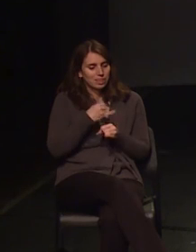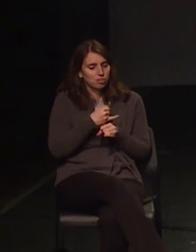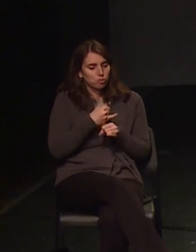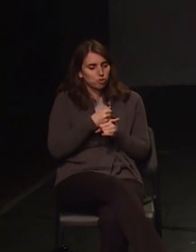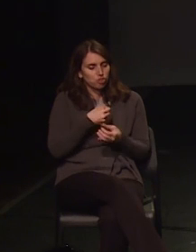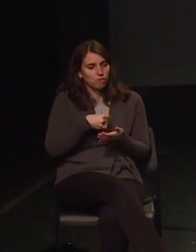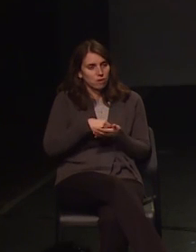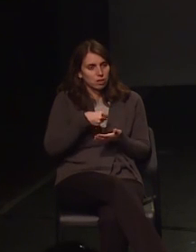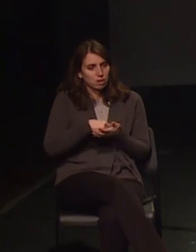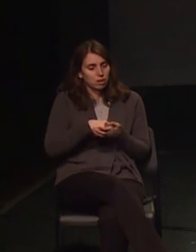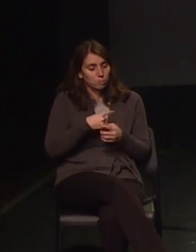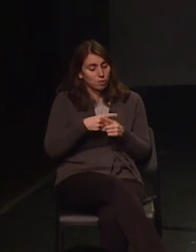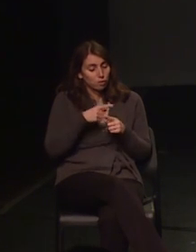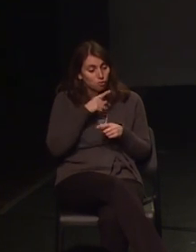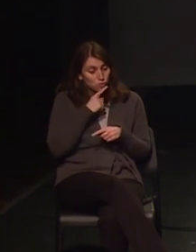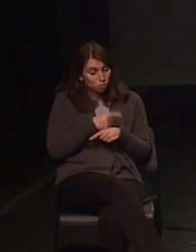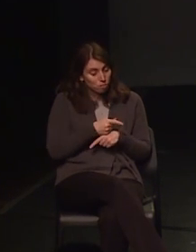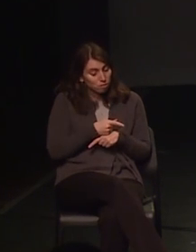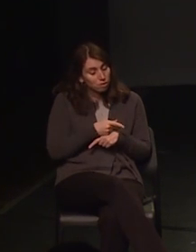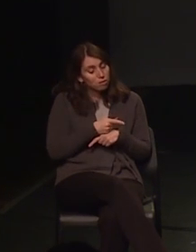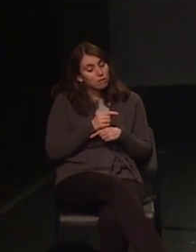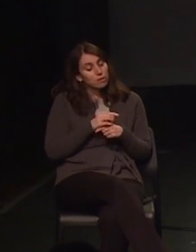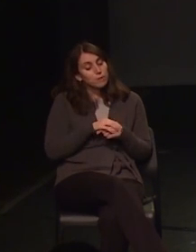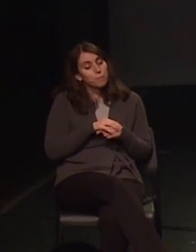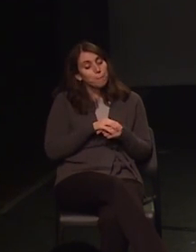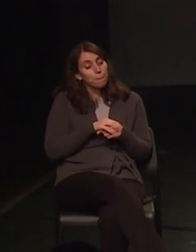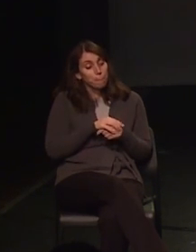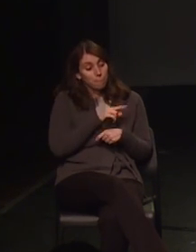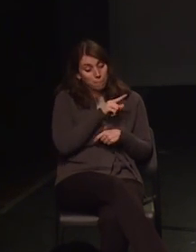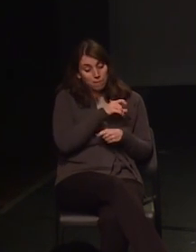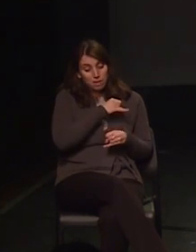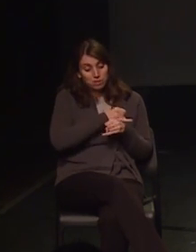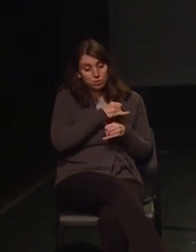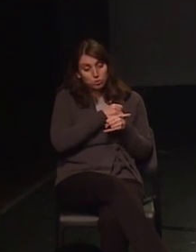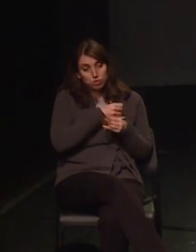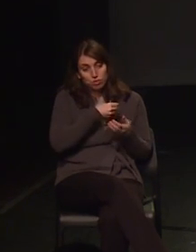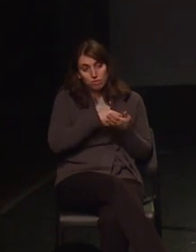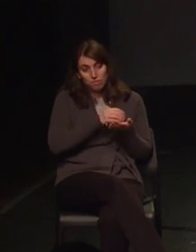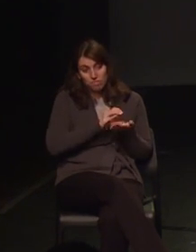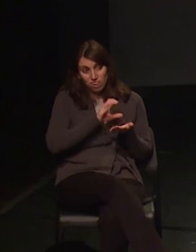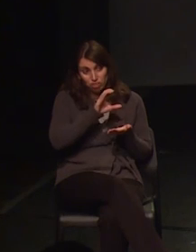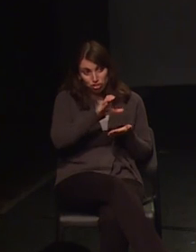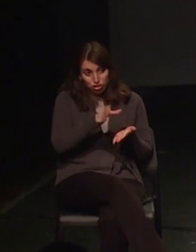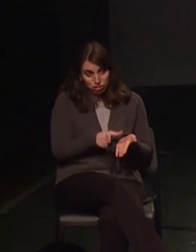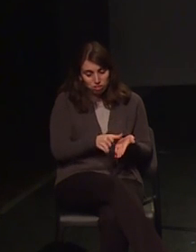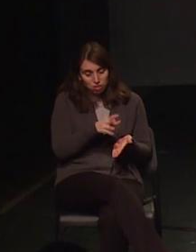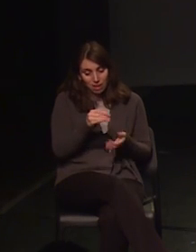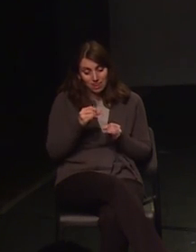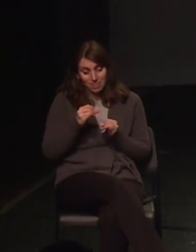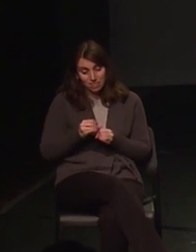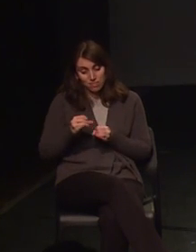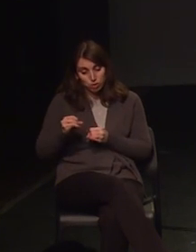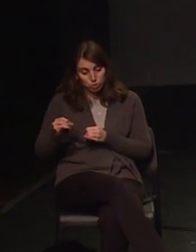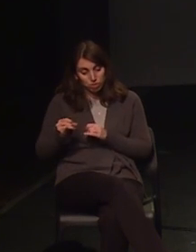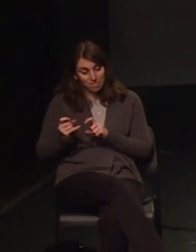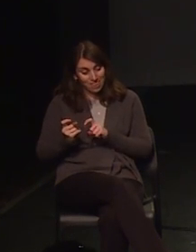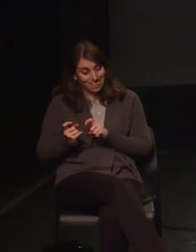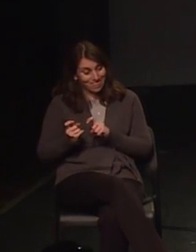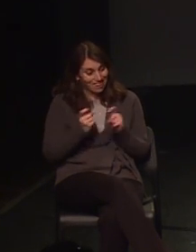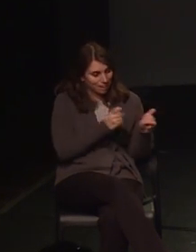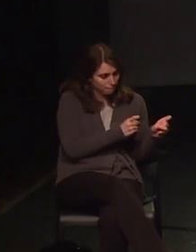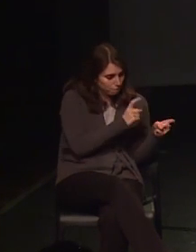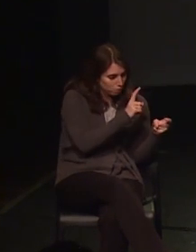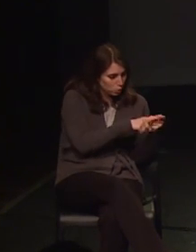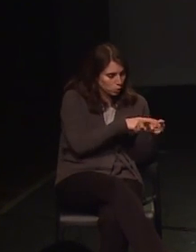point. The truth is that those institutional funders and those individuals who are giving to